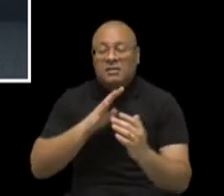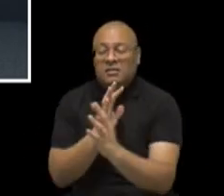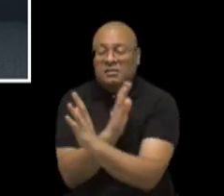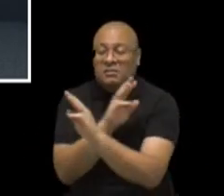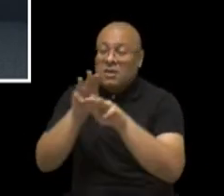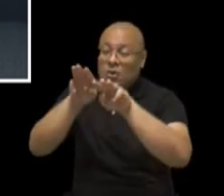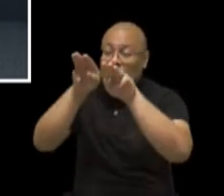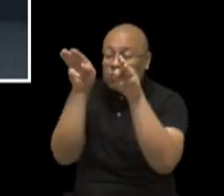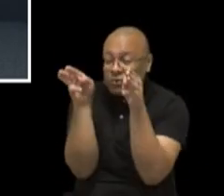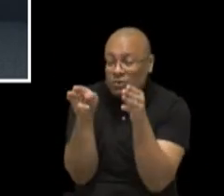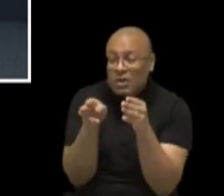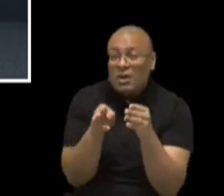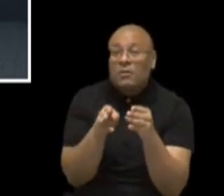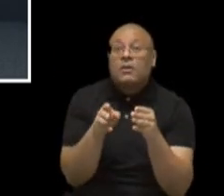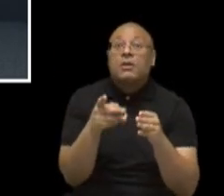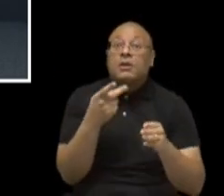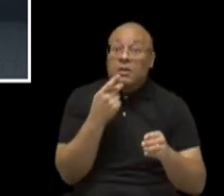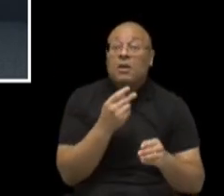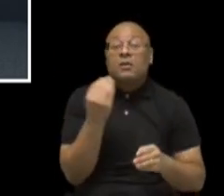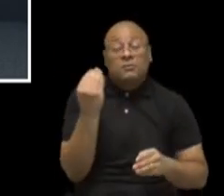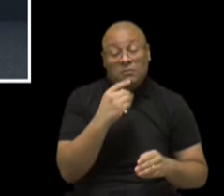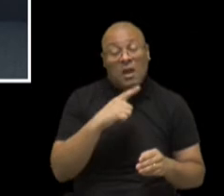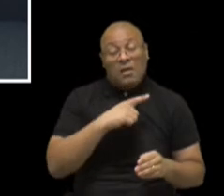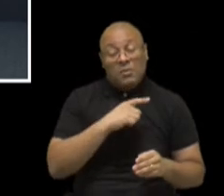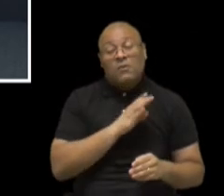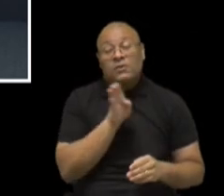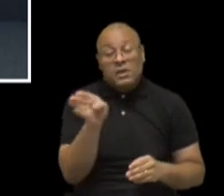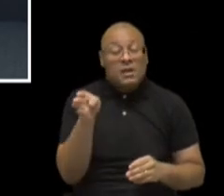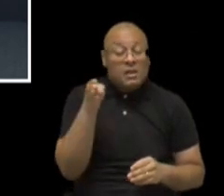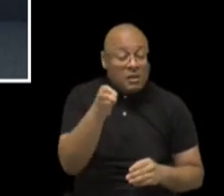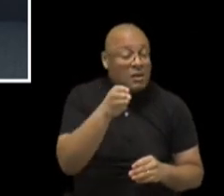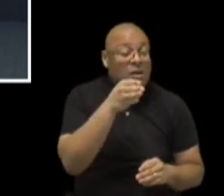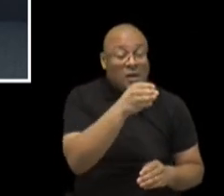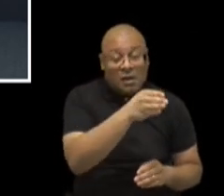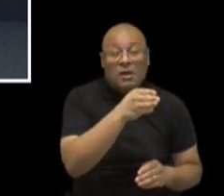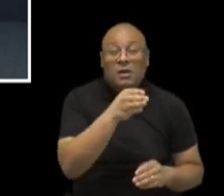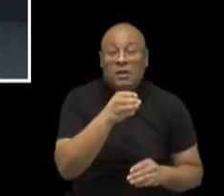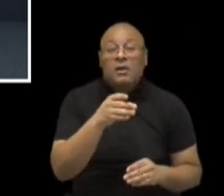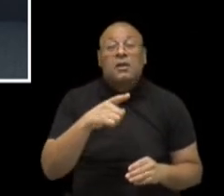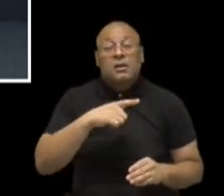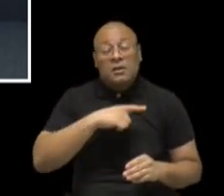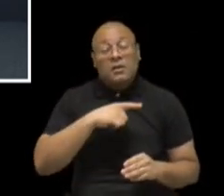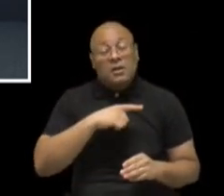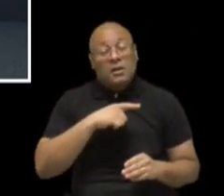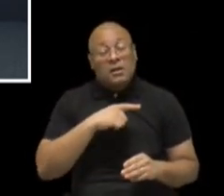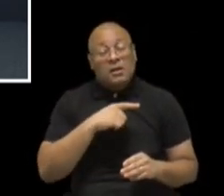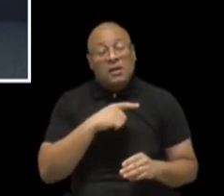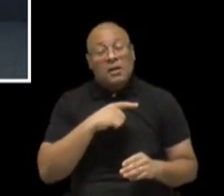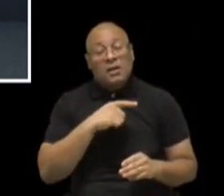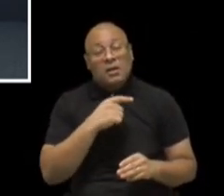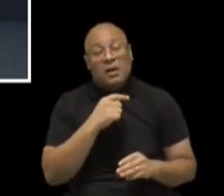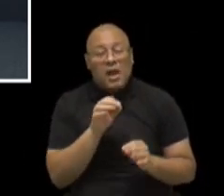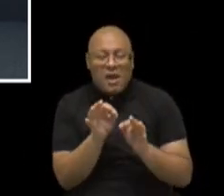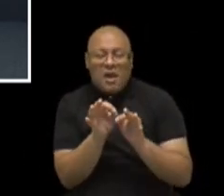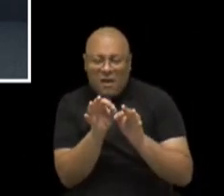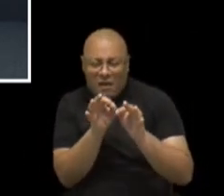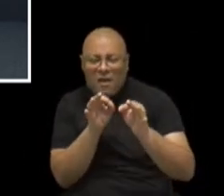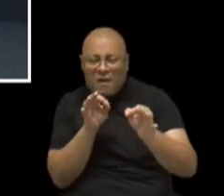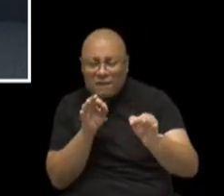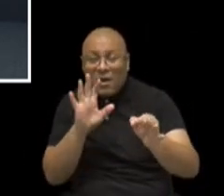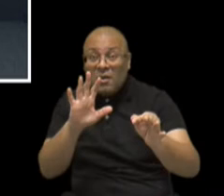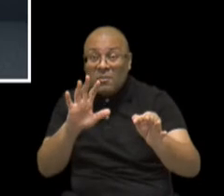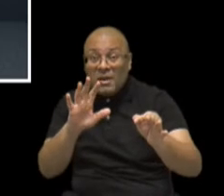museums. And so we took advantage of that, and yeah, it was quite inspiring. I did some very